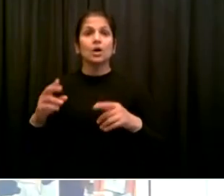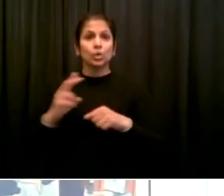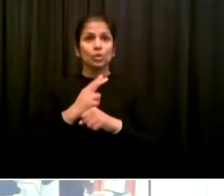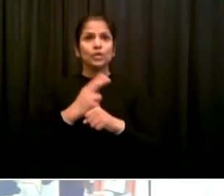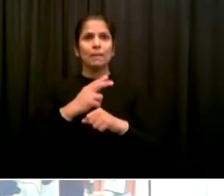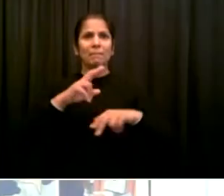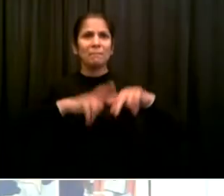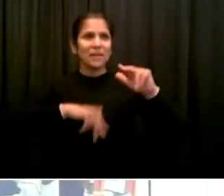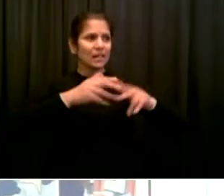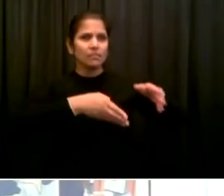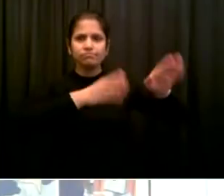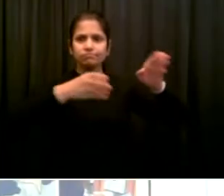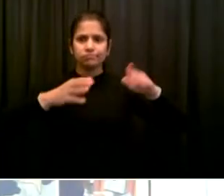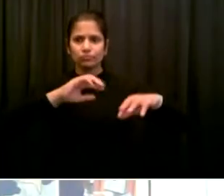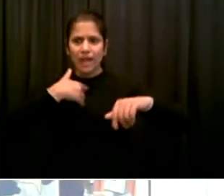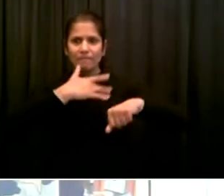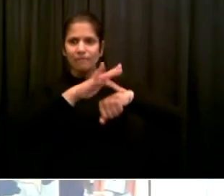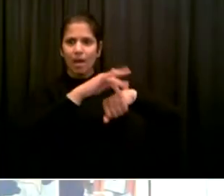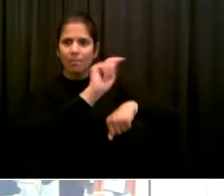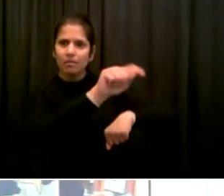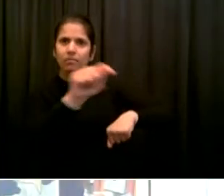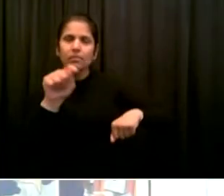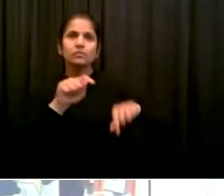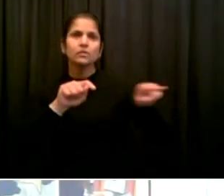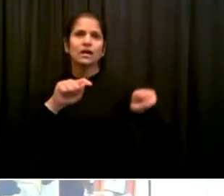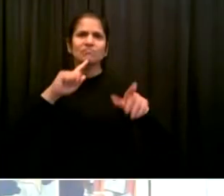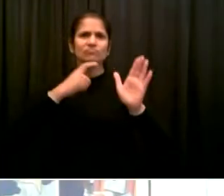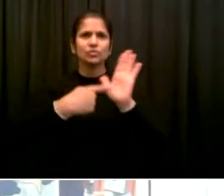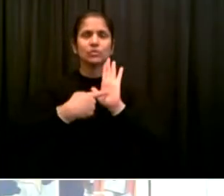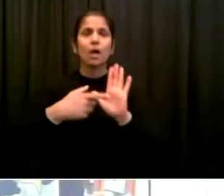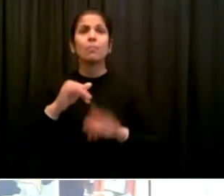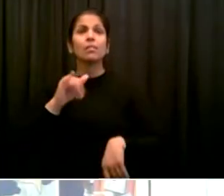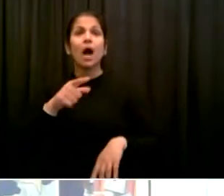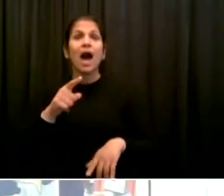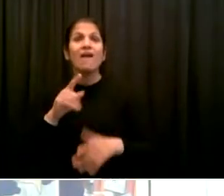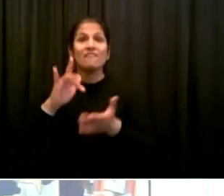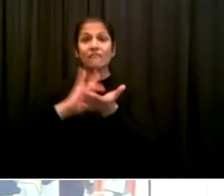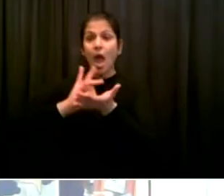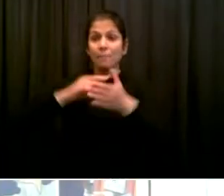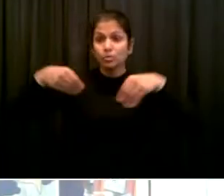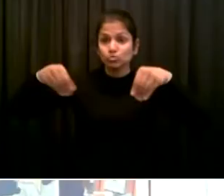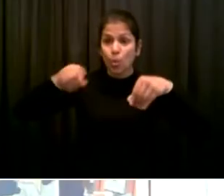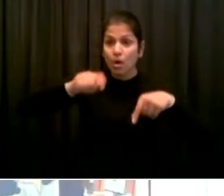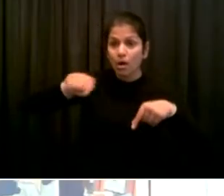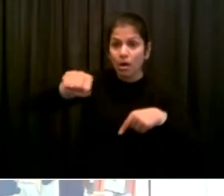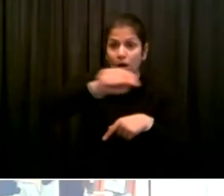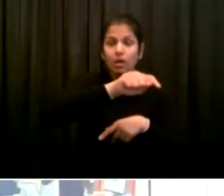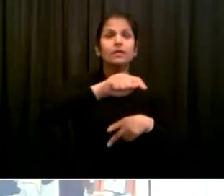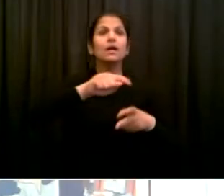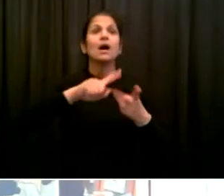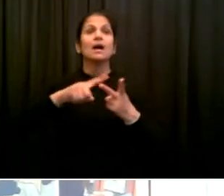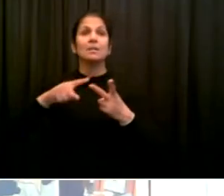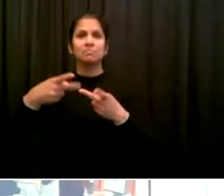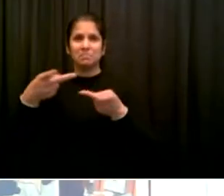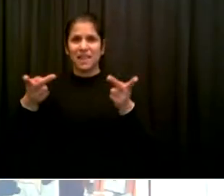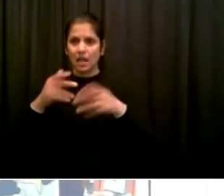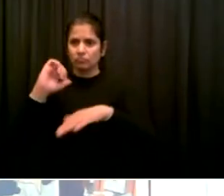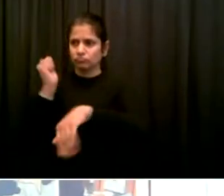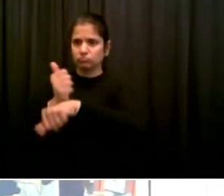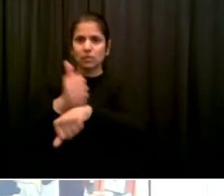and community clinics that are already vaccinating in that area. So stay tuned for more